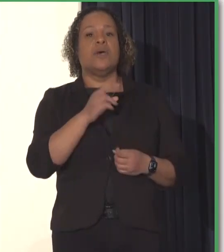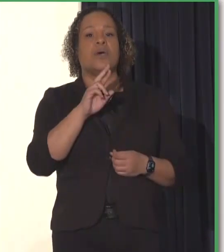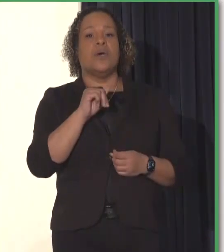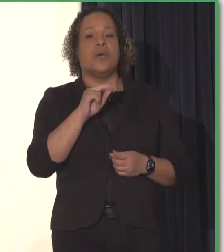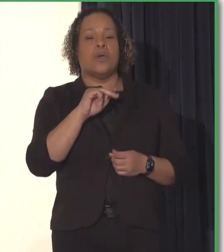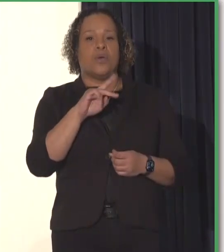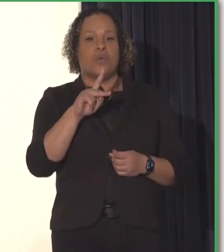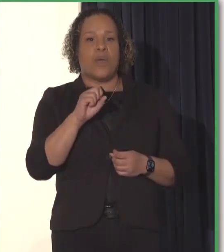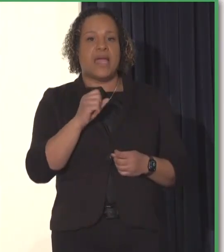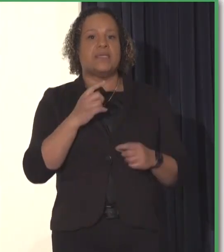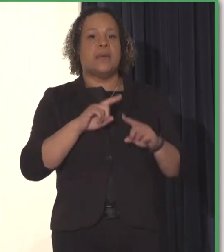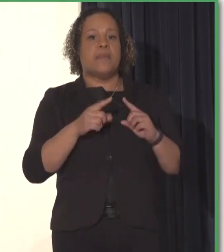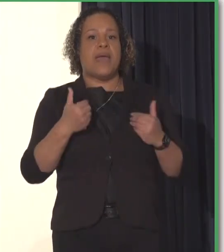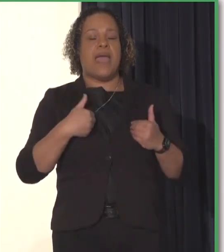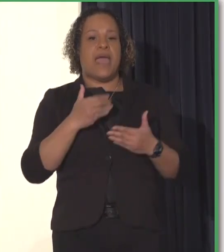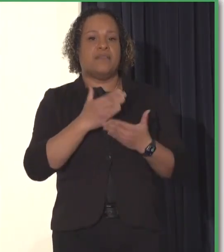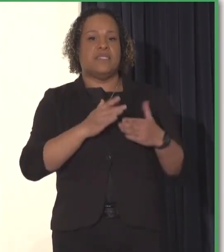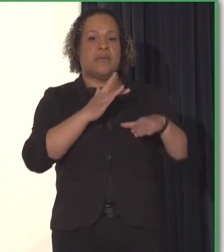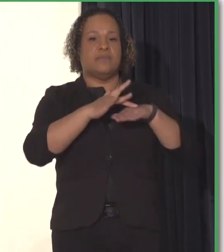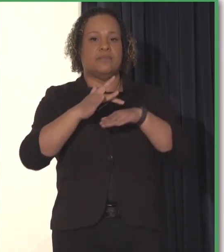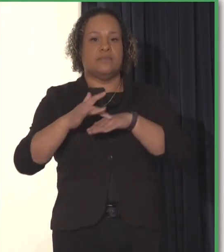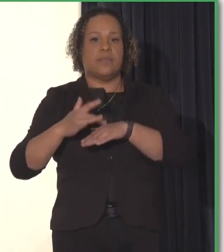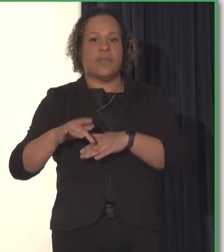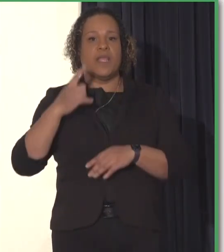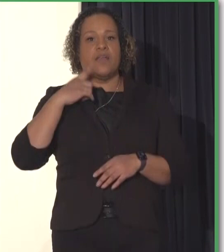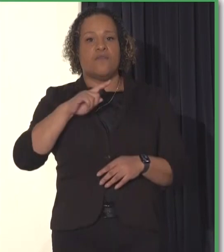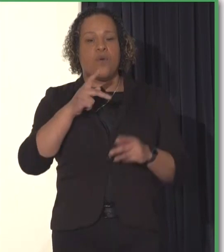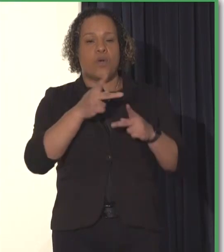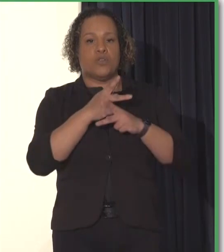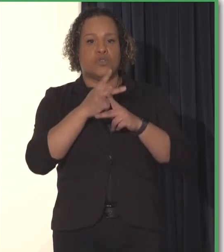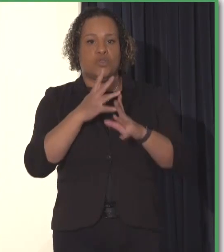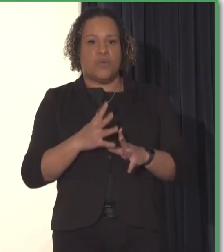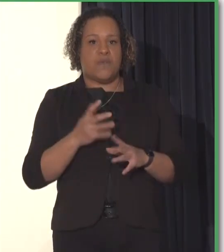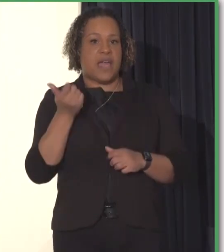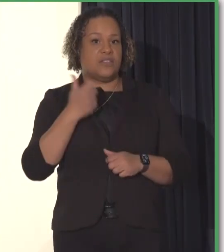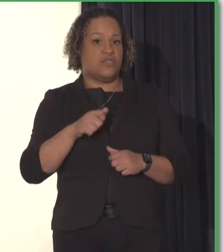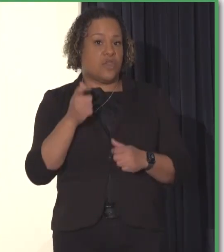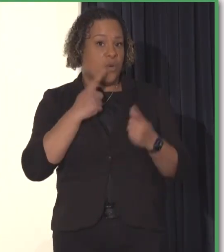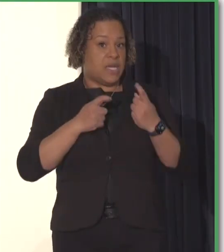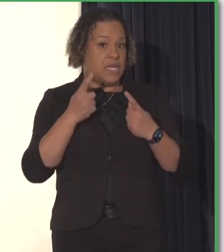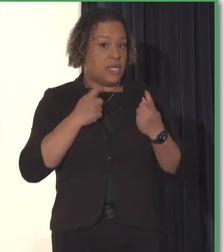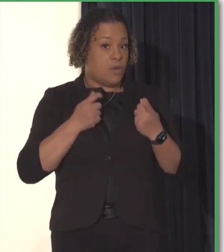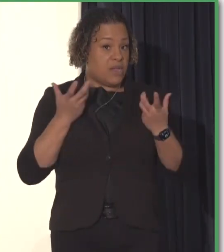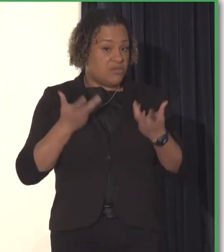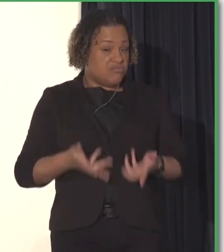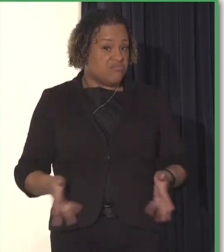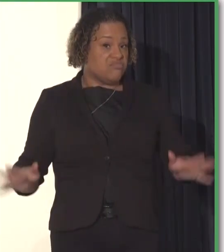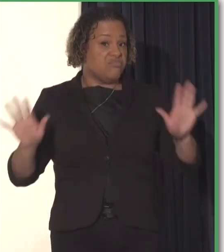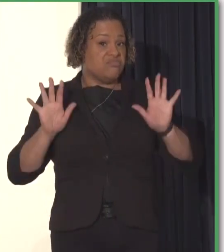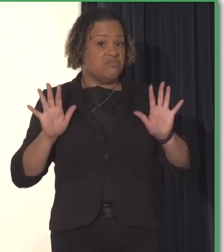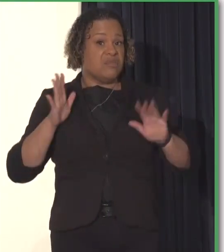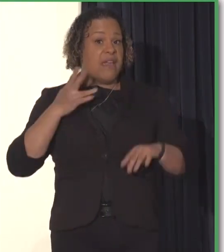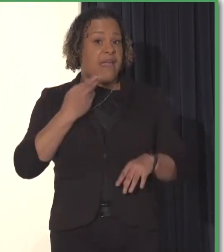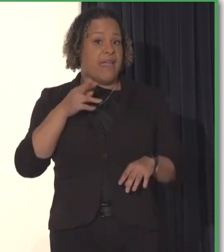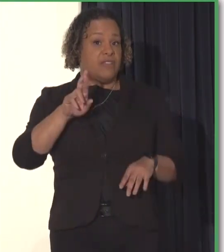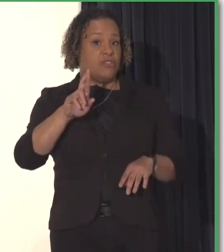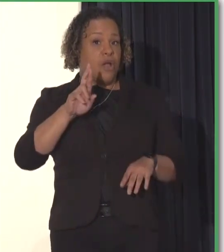spread out amongst some of the supervisory ranks. So pending any questions, that completes the HR